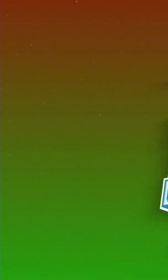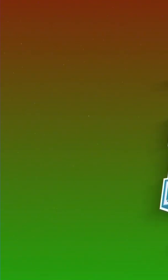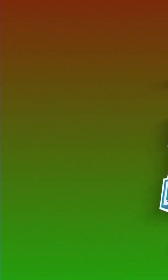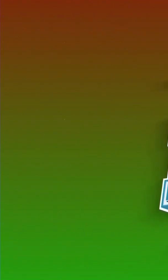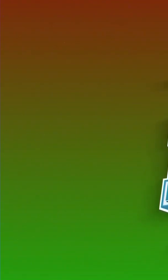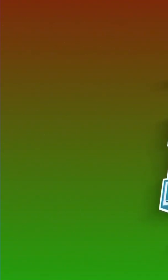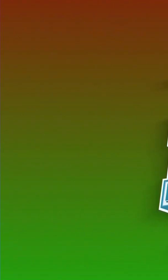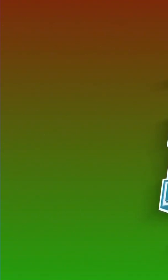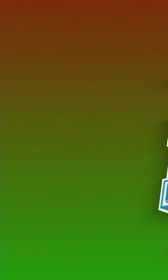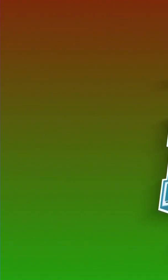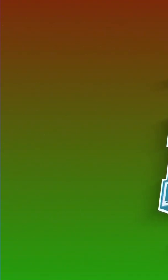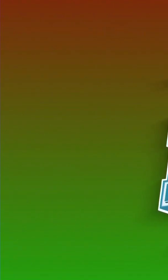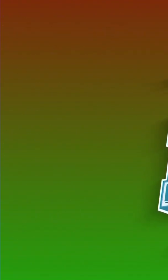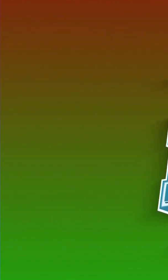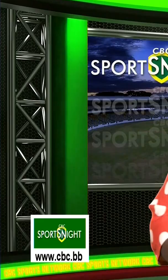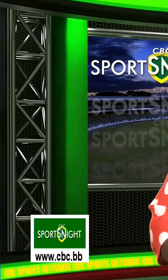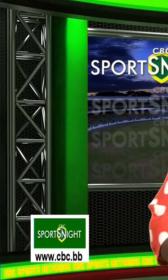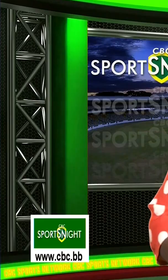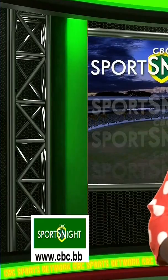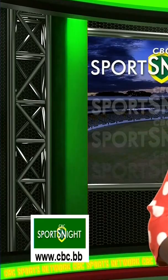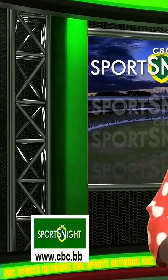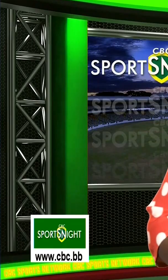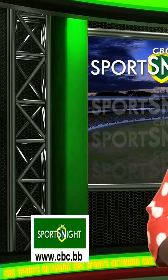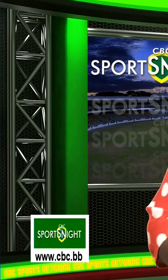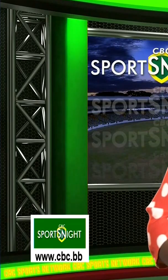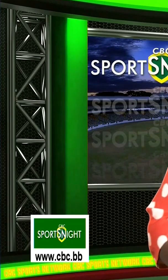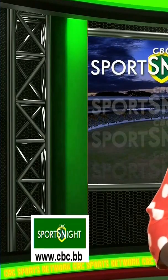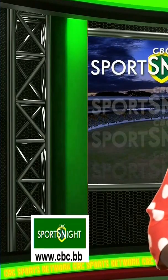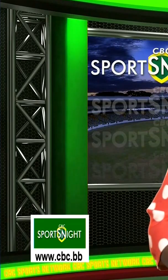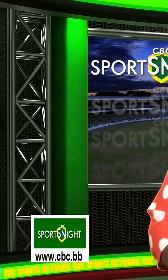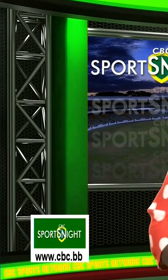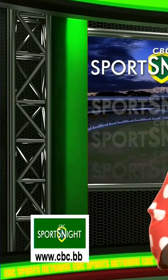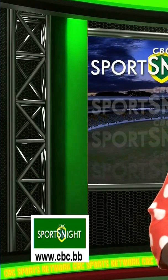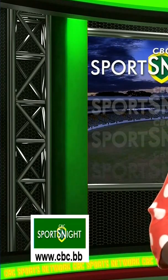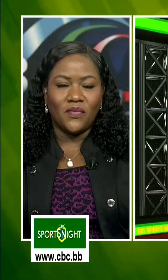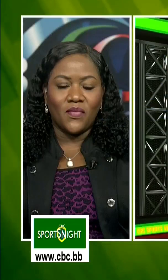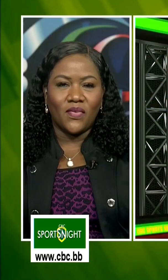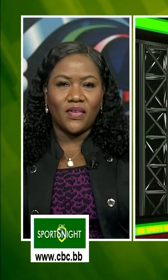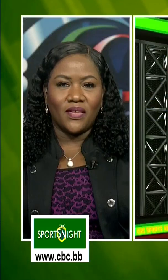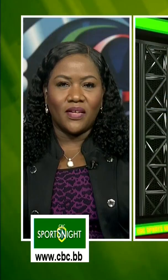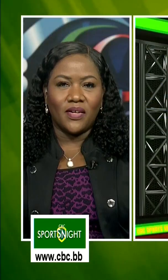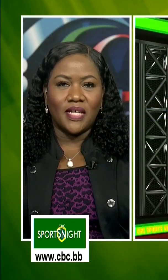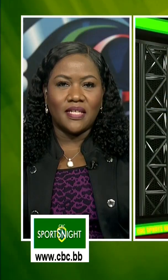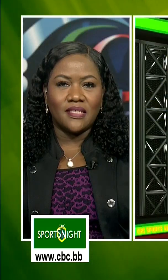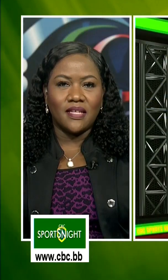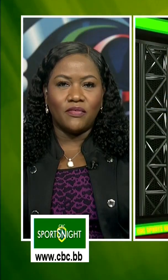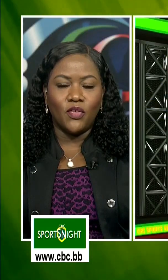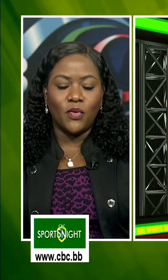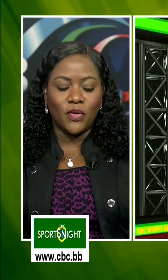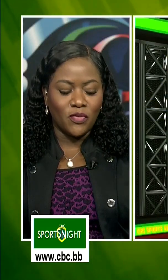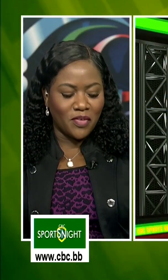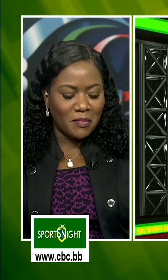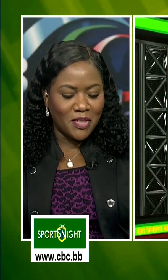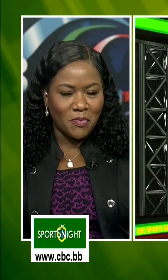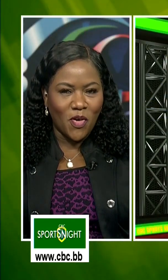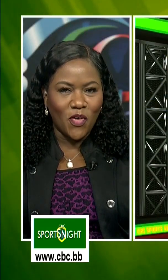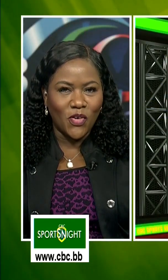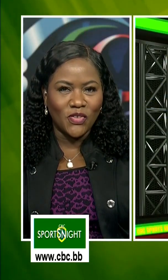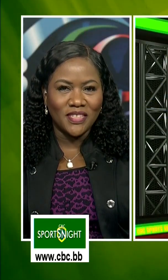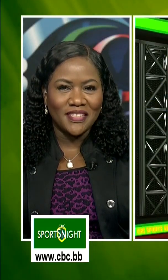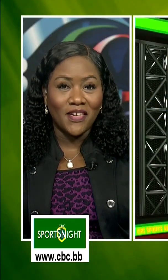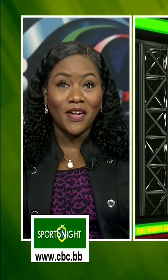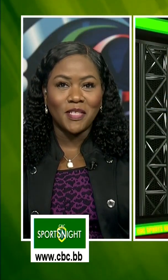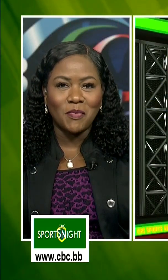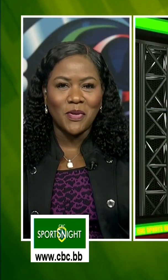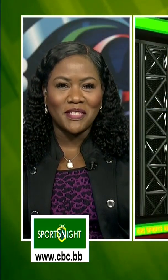A Dasani BSAC Championships. And that's it for sports. Back over to you, Tisha. All right, good stuff. You know where you'll find me